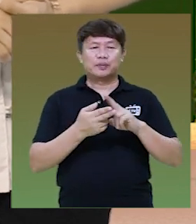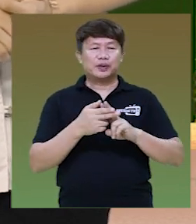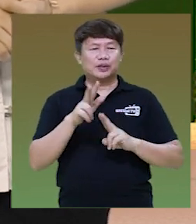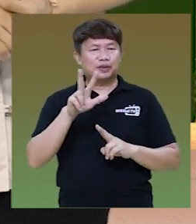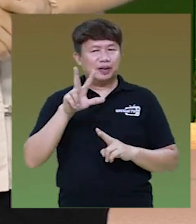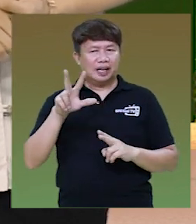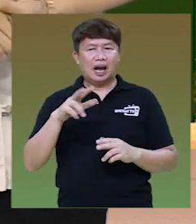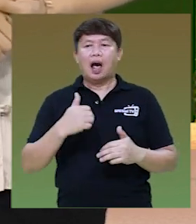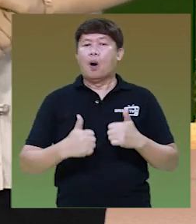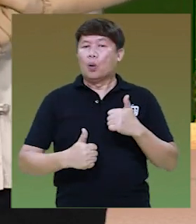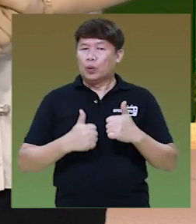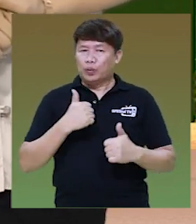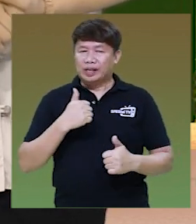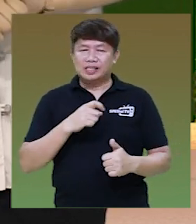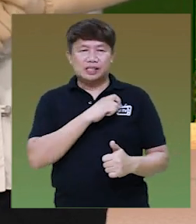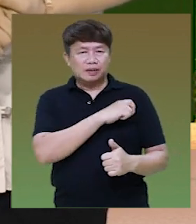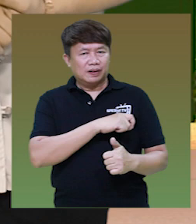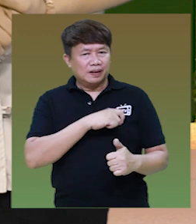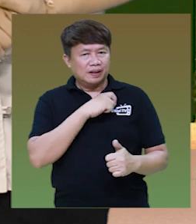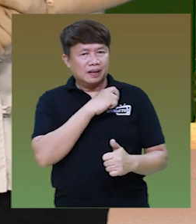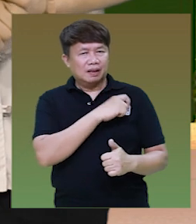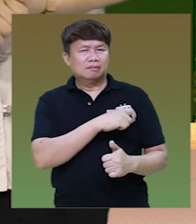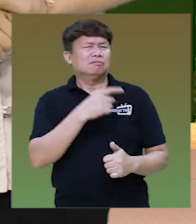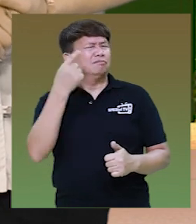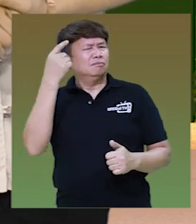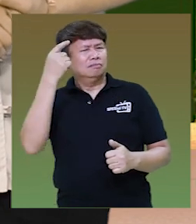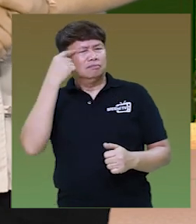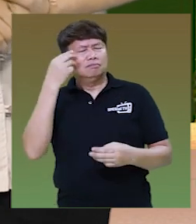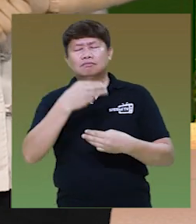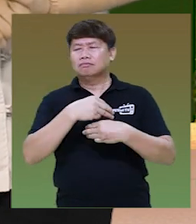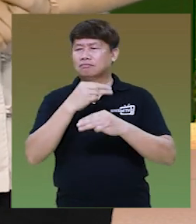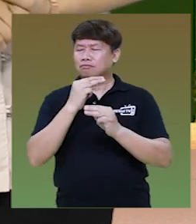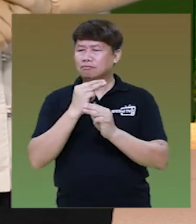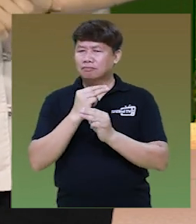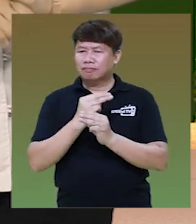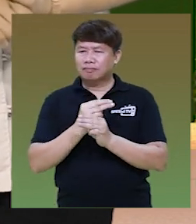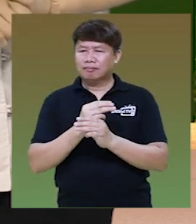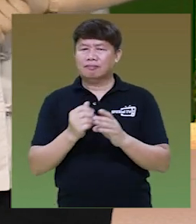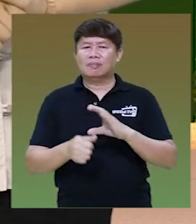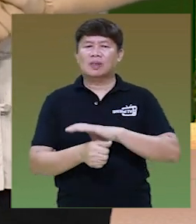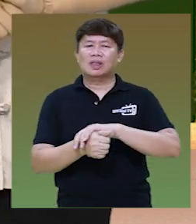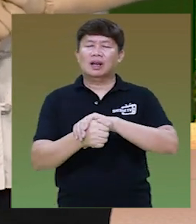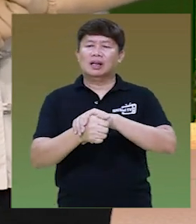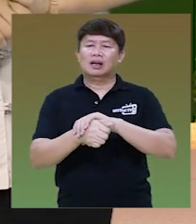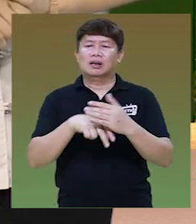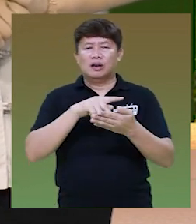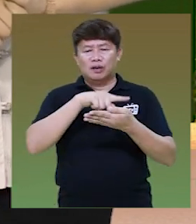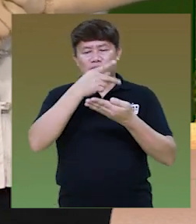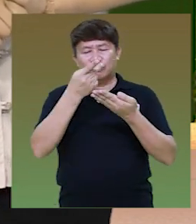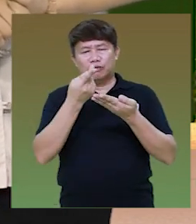Number 3. Which trait do you think made the turtle fall?